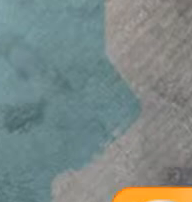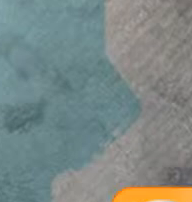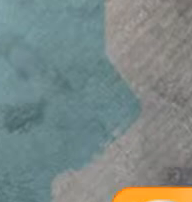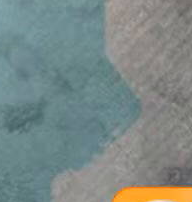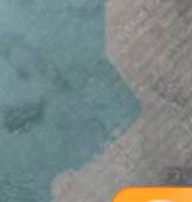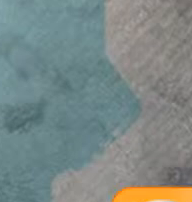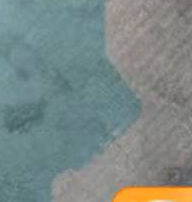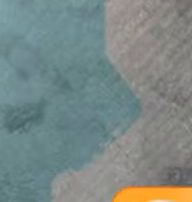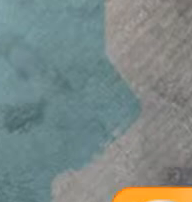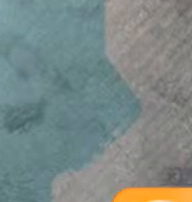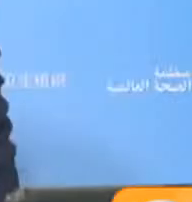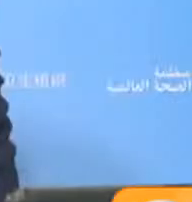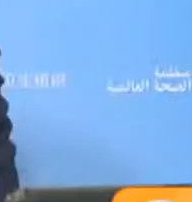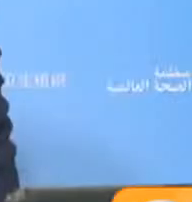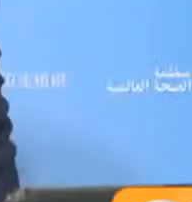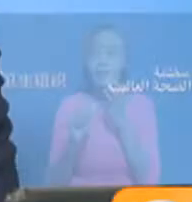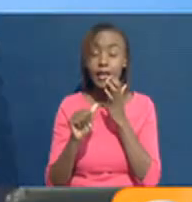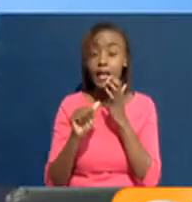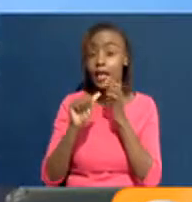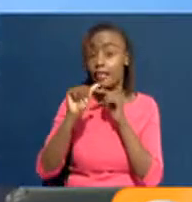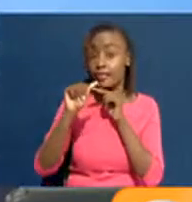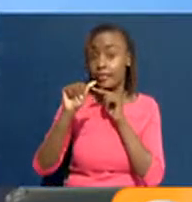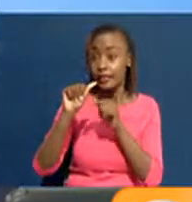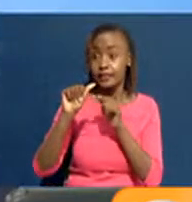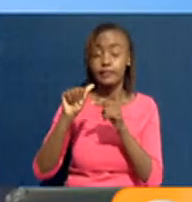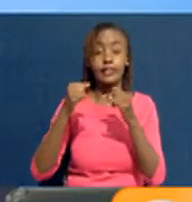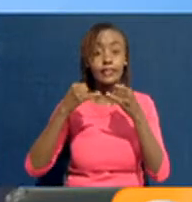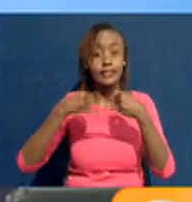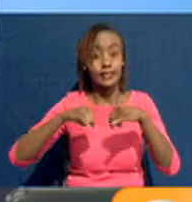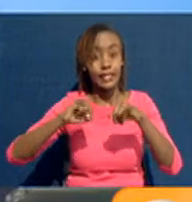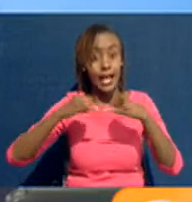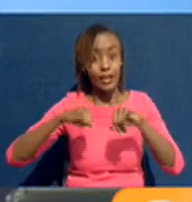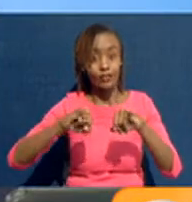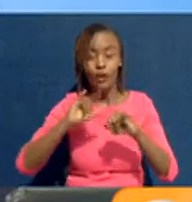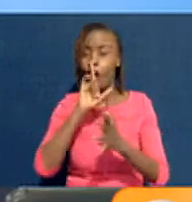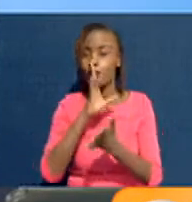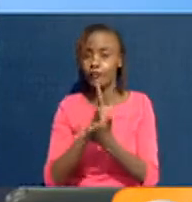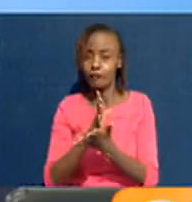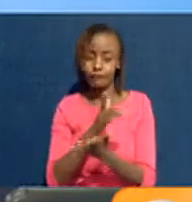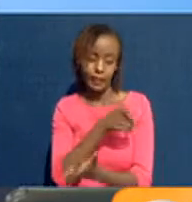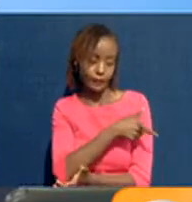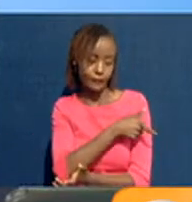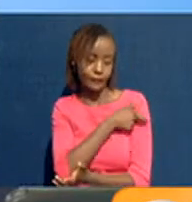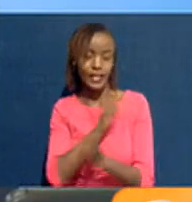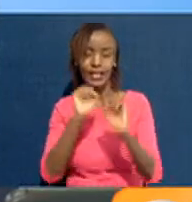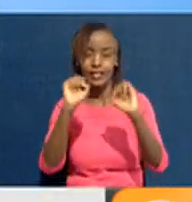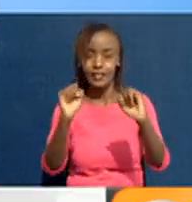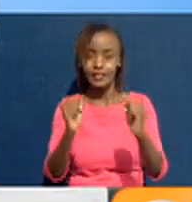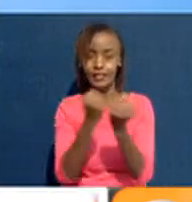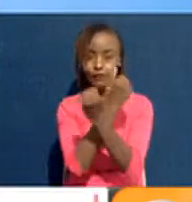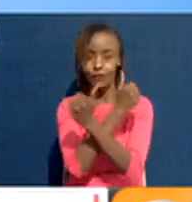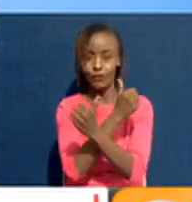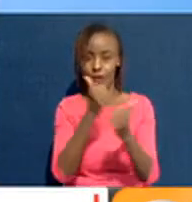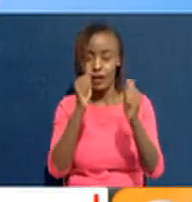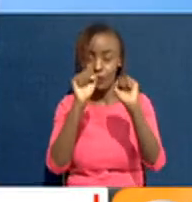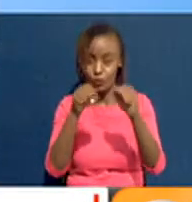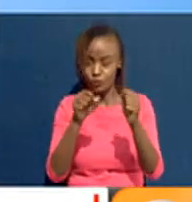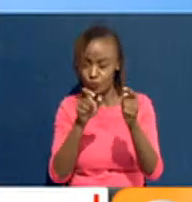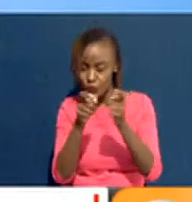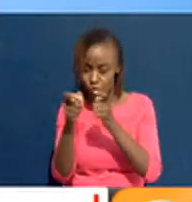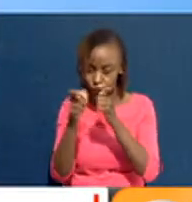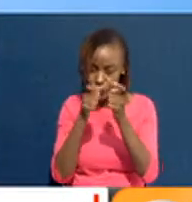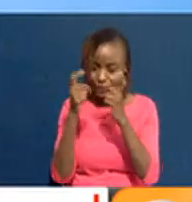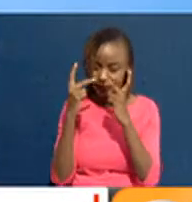75% effective. The trials showed the vaccine to be safe, and safety monitoring will continue as